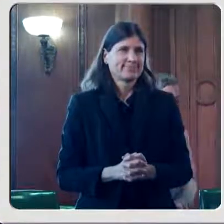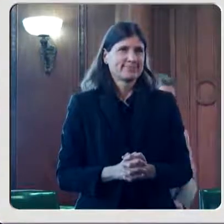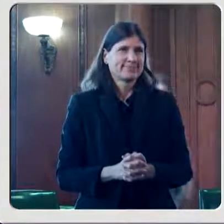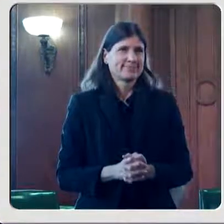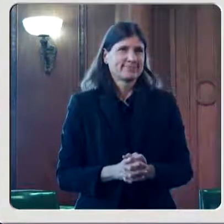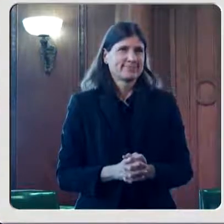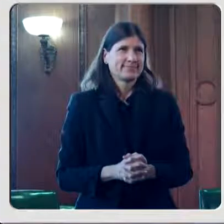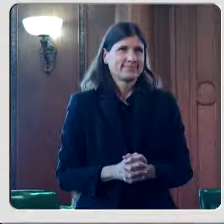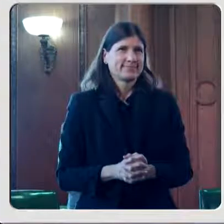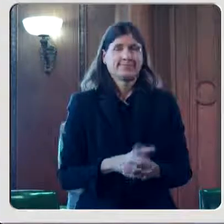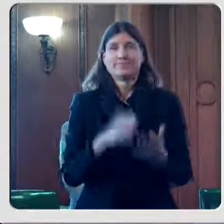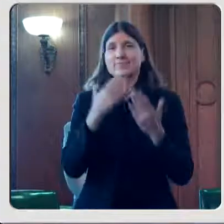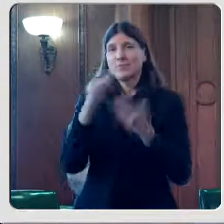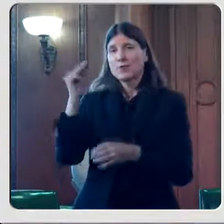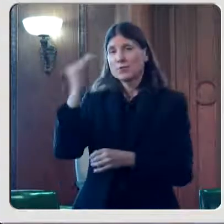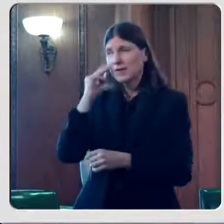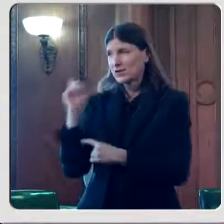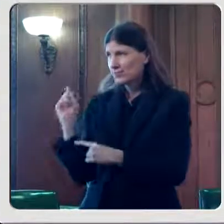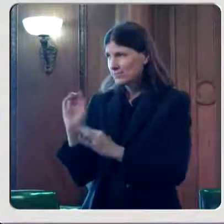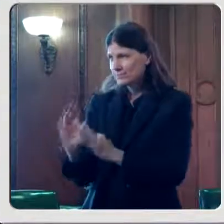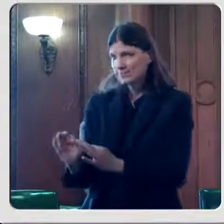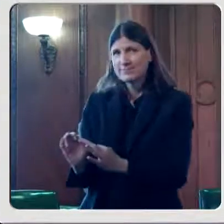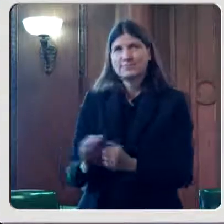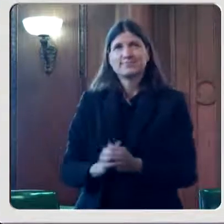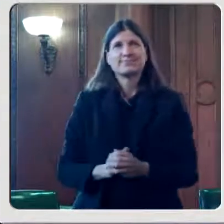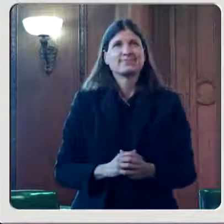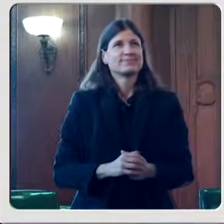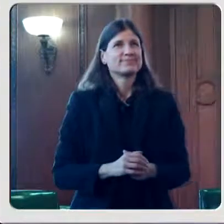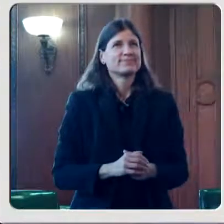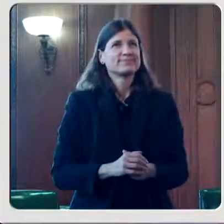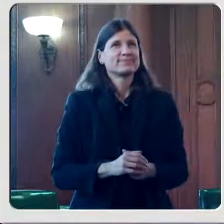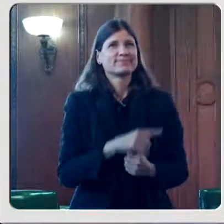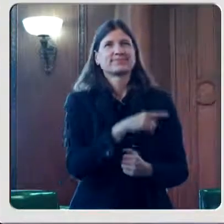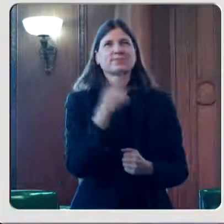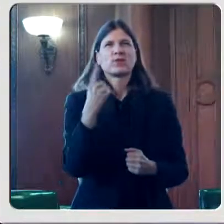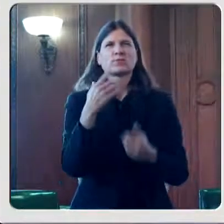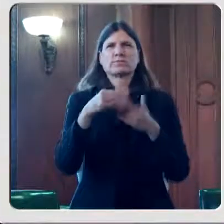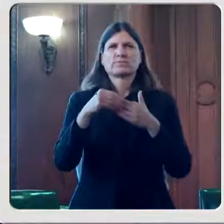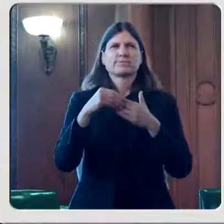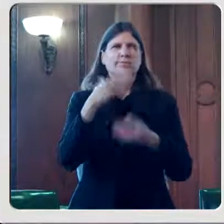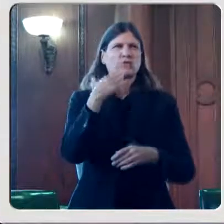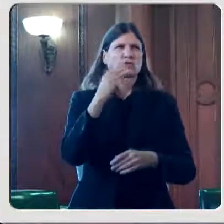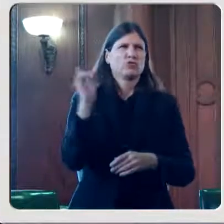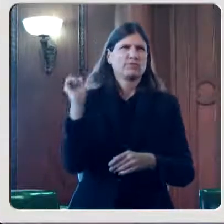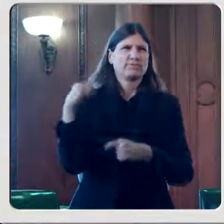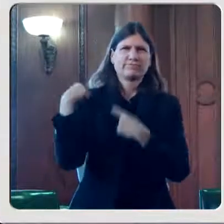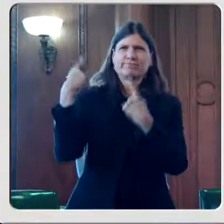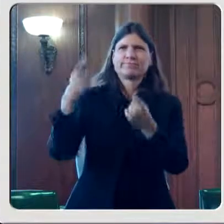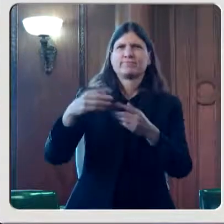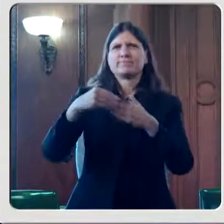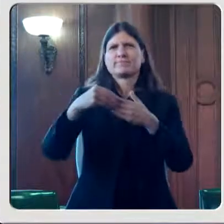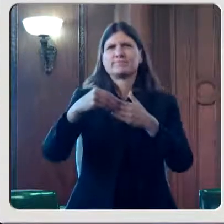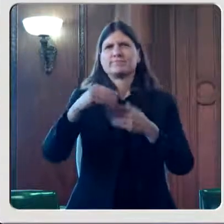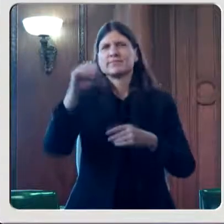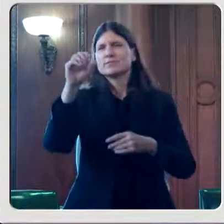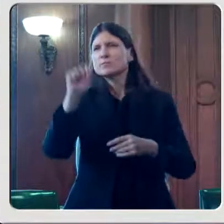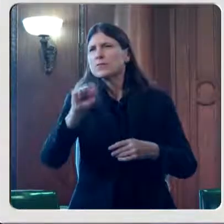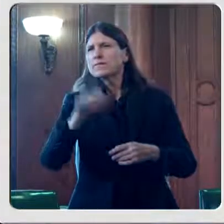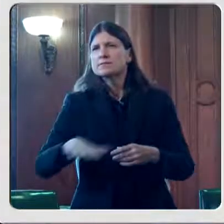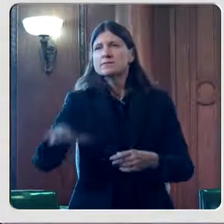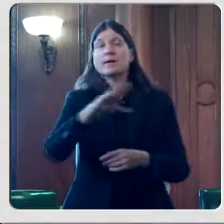Well, thank you, Mayor, for your ongoing leadership in hosting these forums for us to communicate, and good morning to